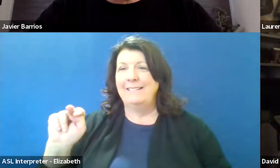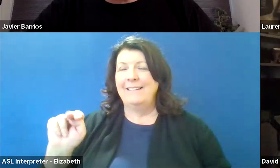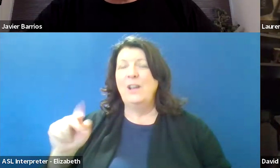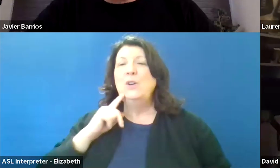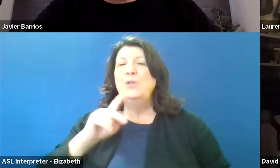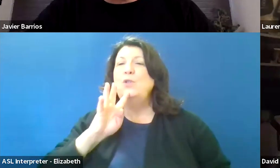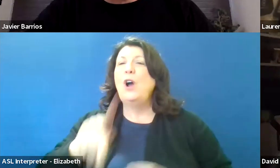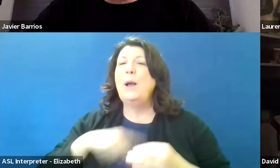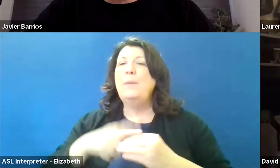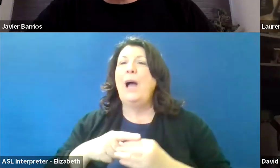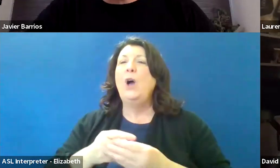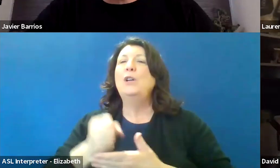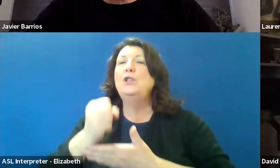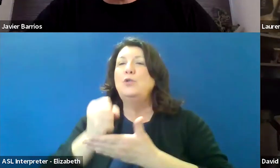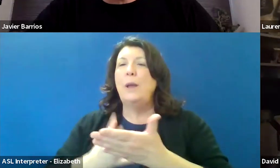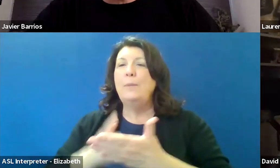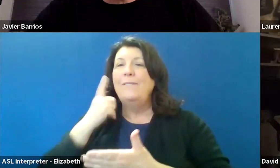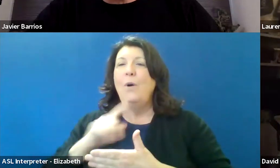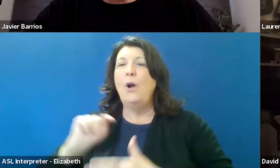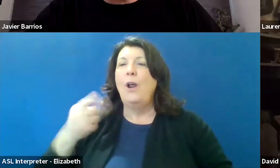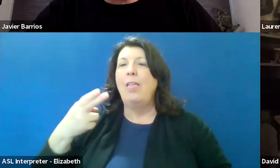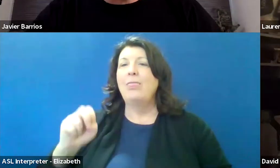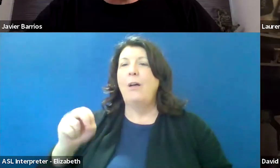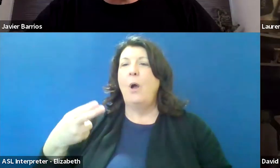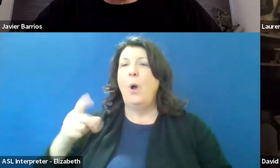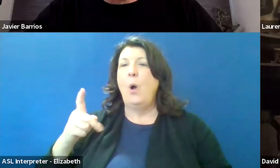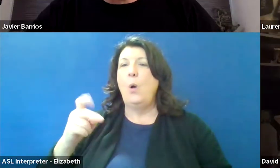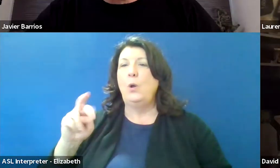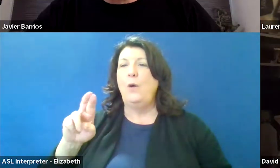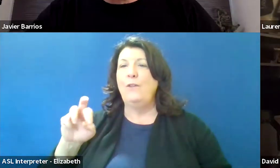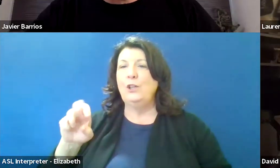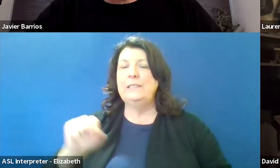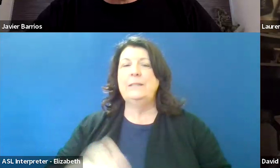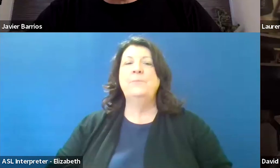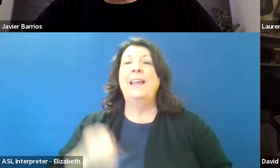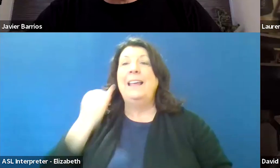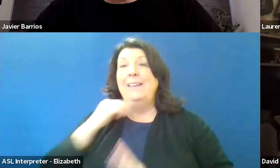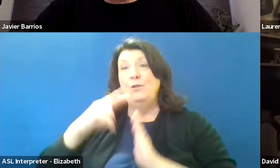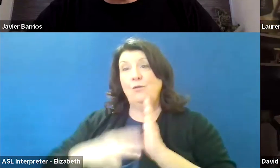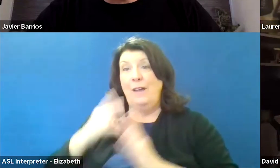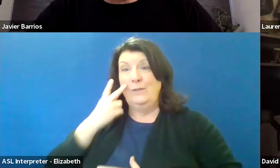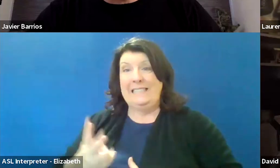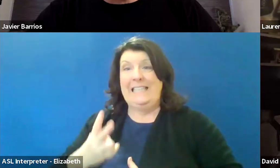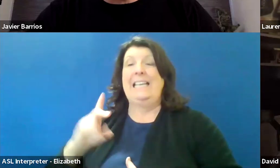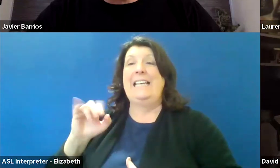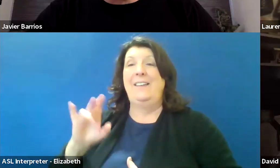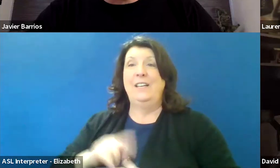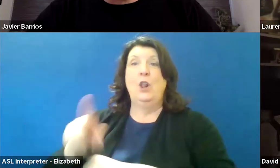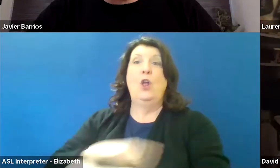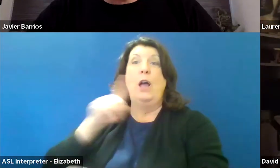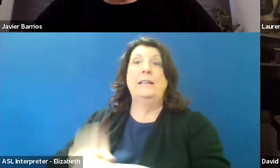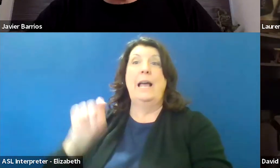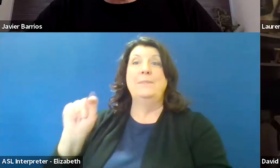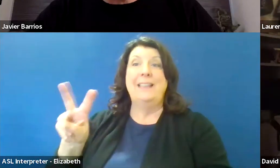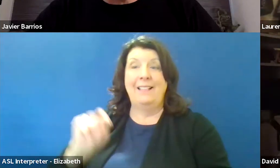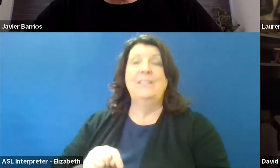Holdovers. If you've read David's bio on the events page, you'll see he's a longtime TV writer producer, and The Holdovers is his